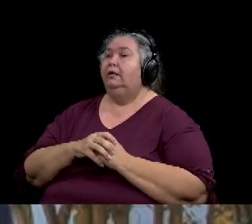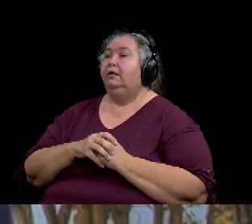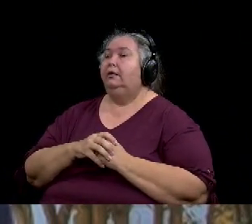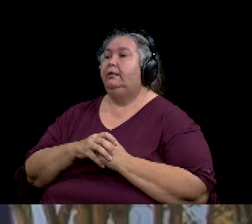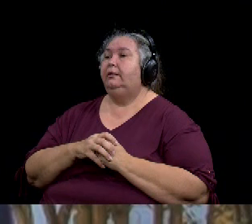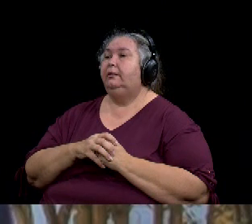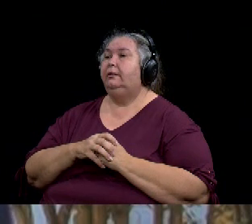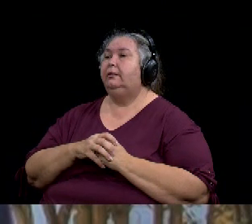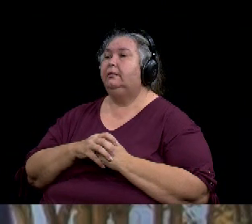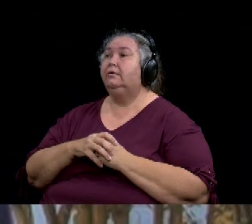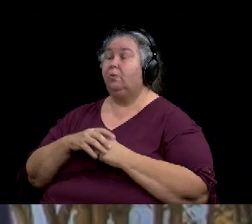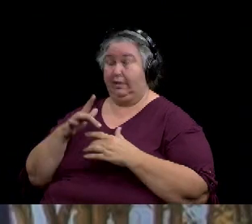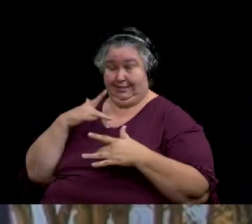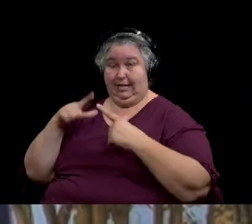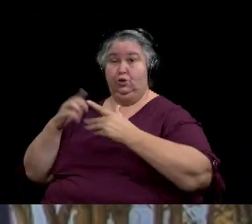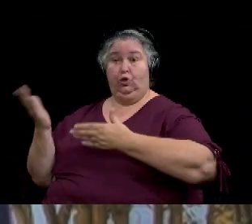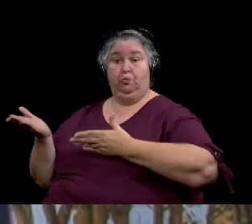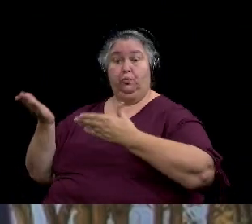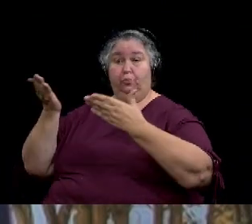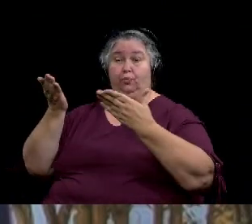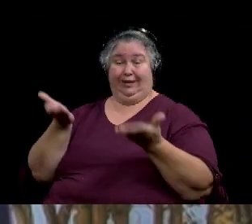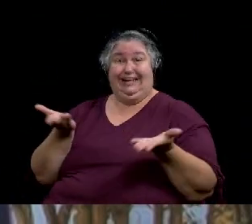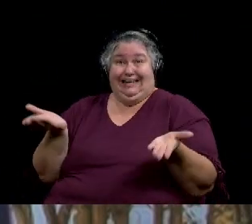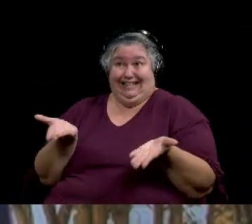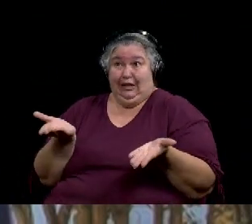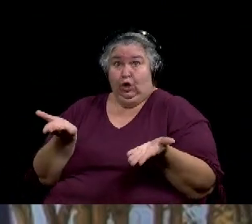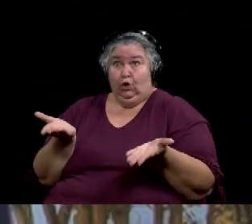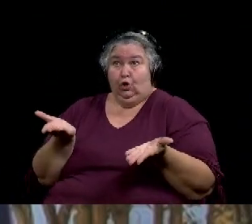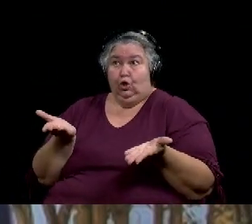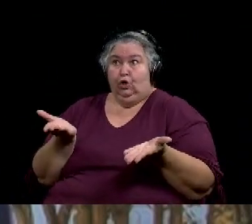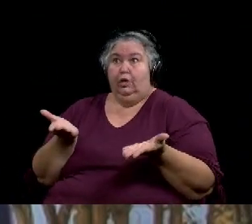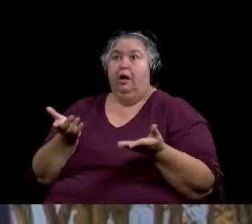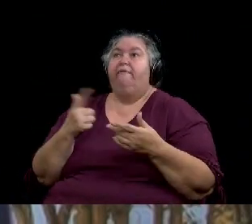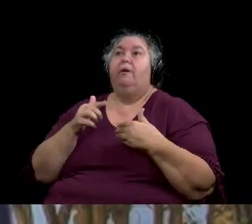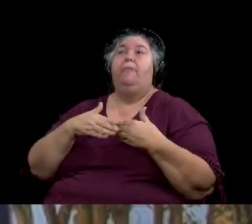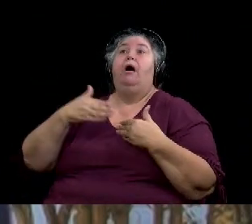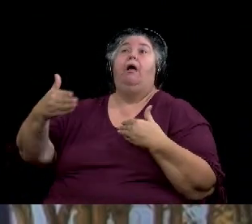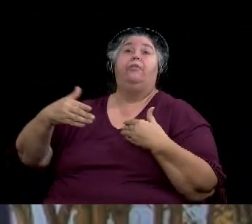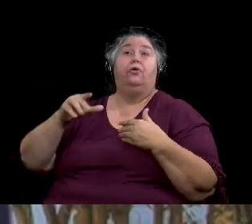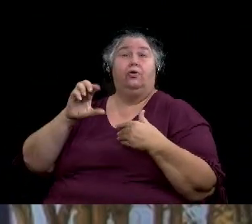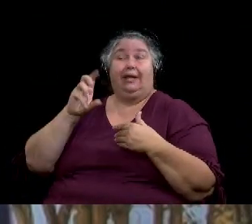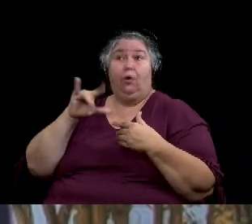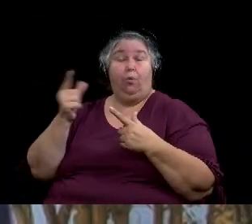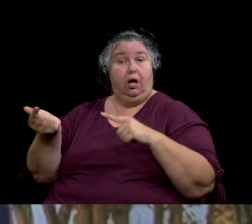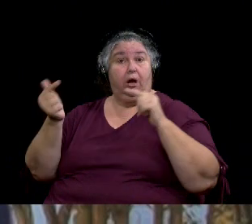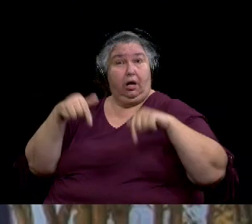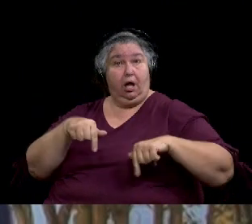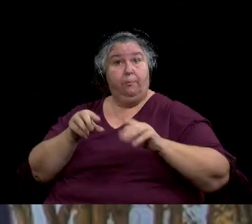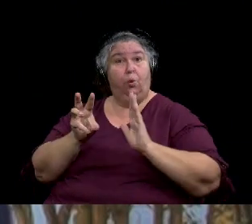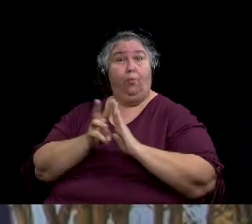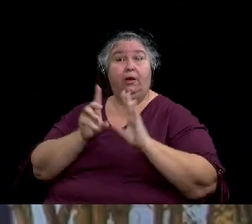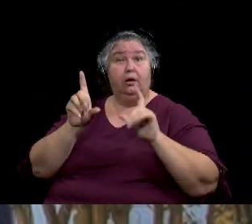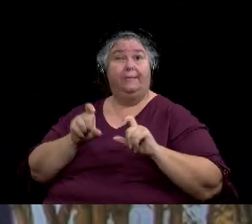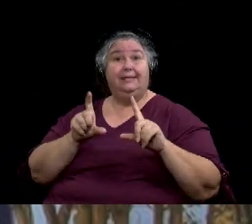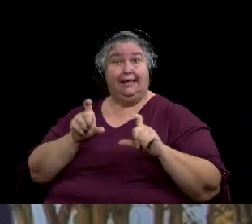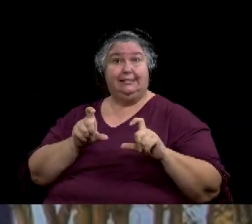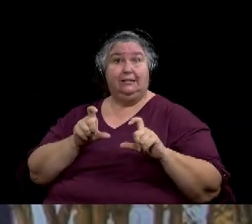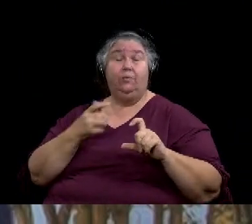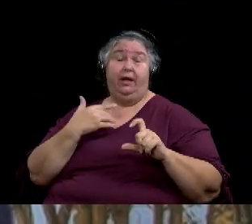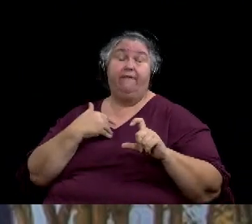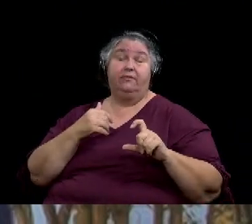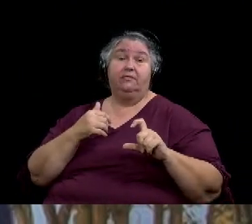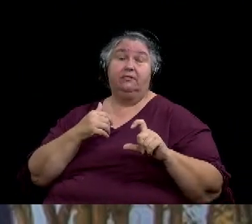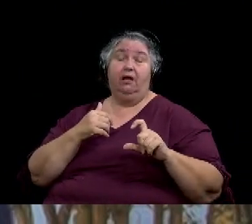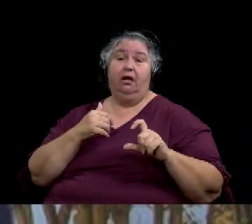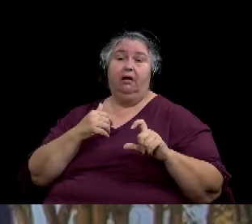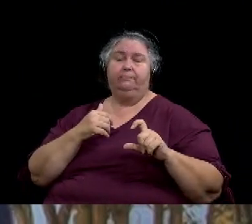to Waco and McLennan County, and to those from adjacent counties who want to come into Waco to be tested. This